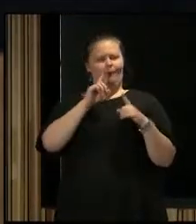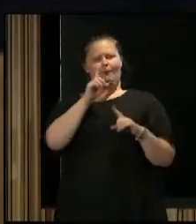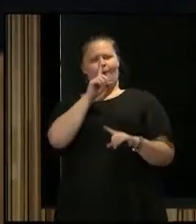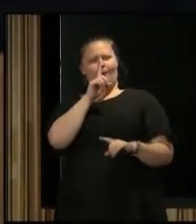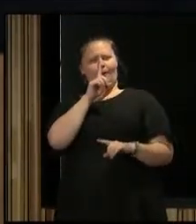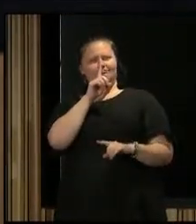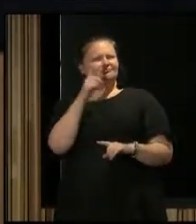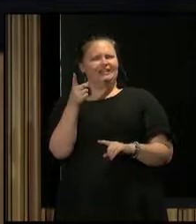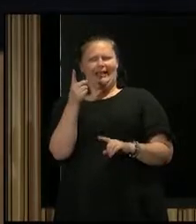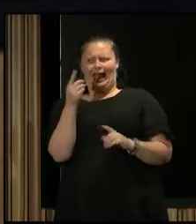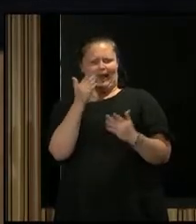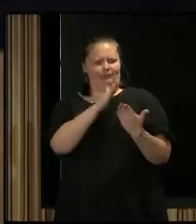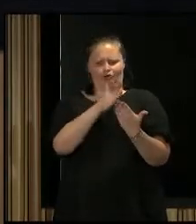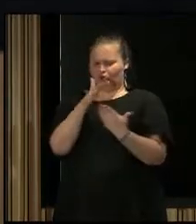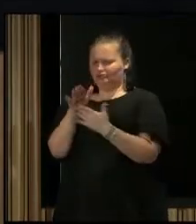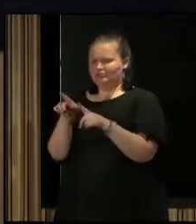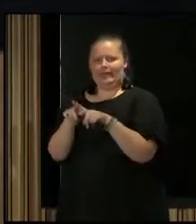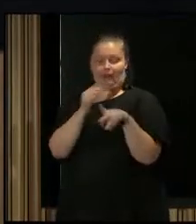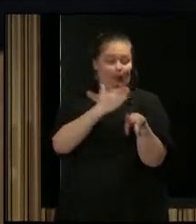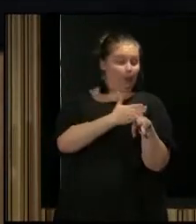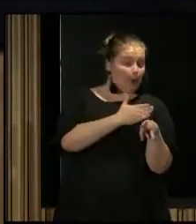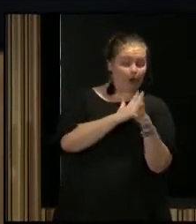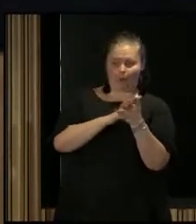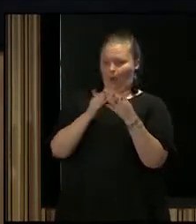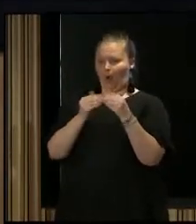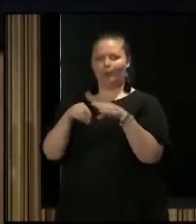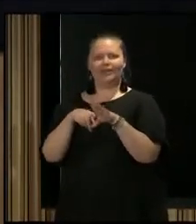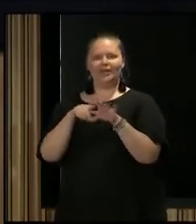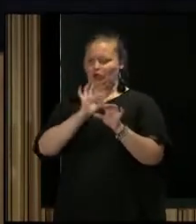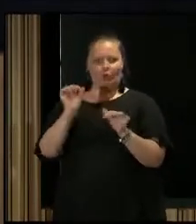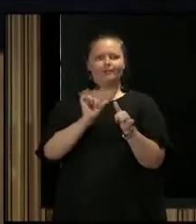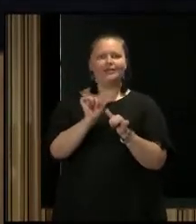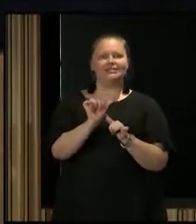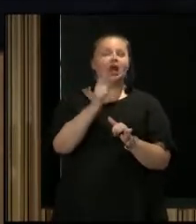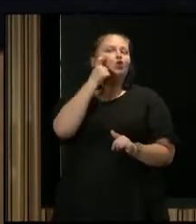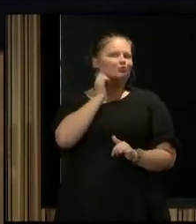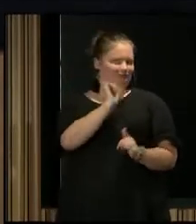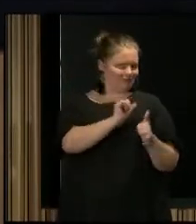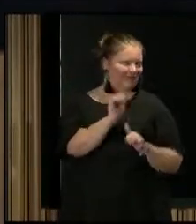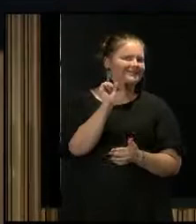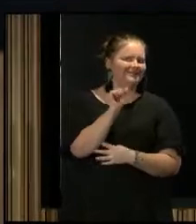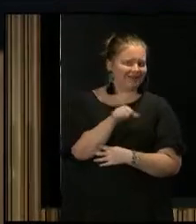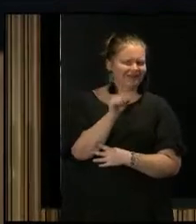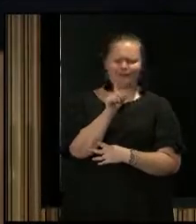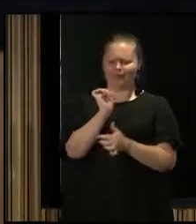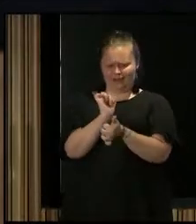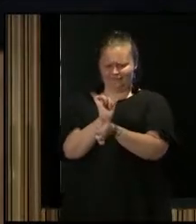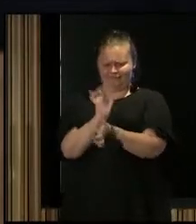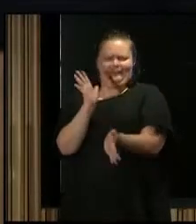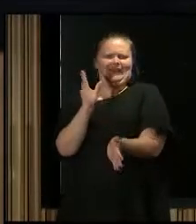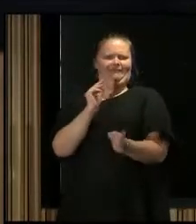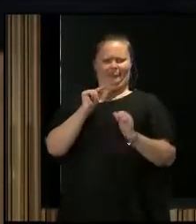all of these hobbies and areas of life, even at work? You're just not the best. Do your best, but be free from